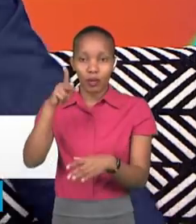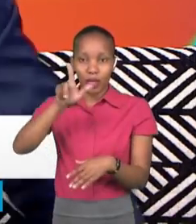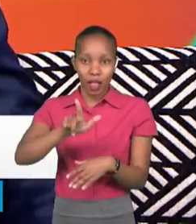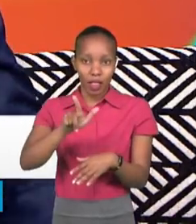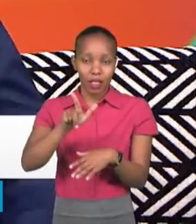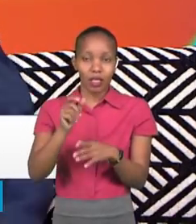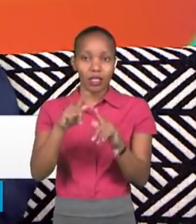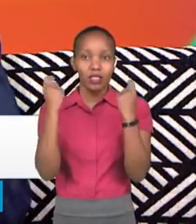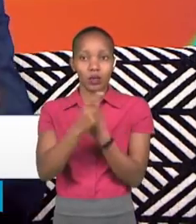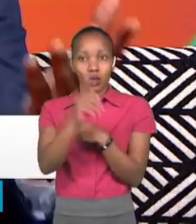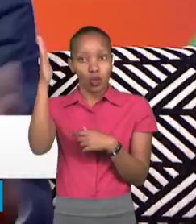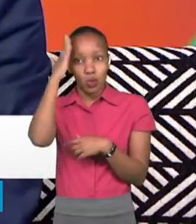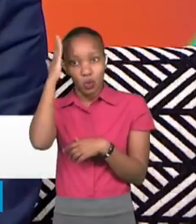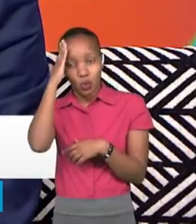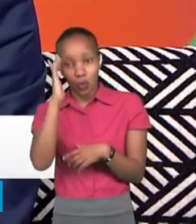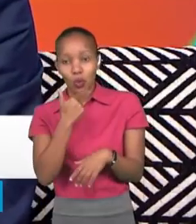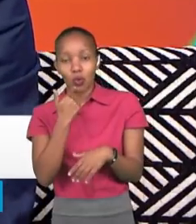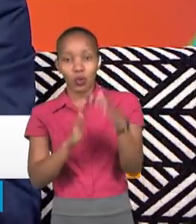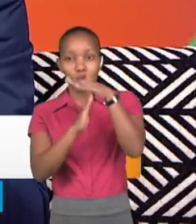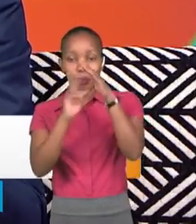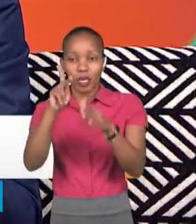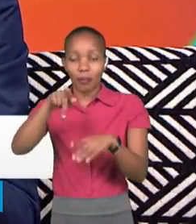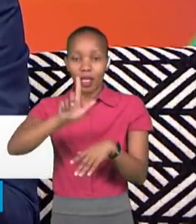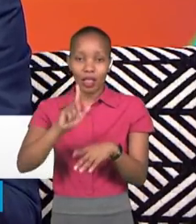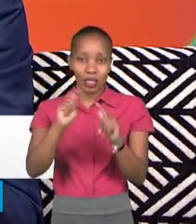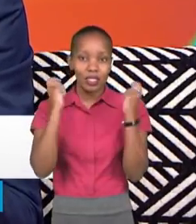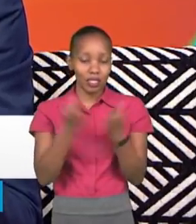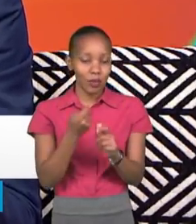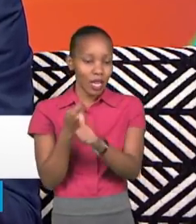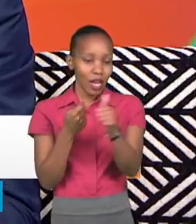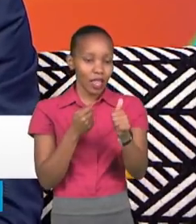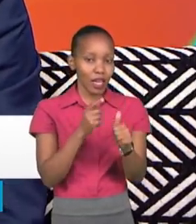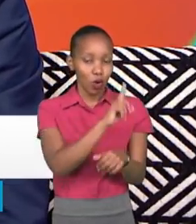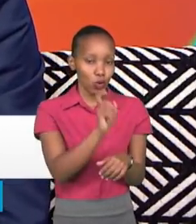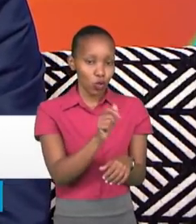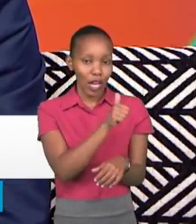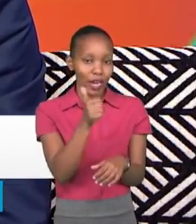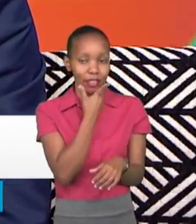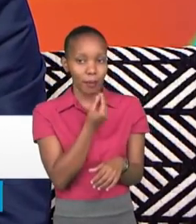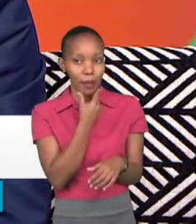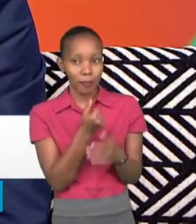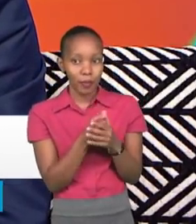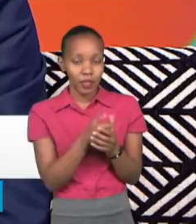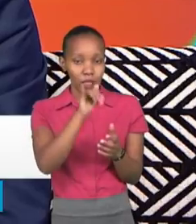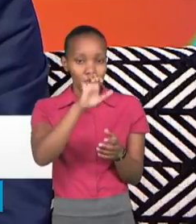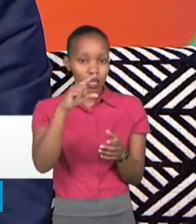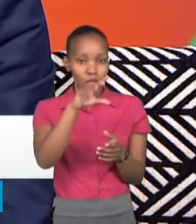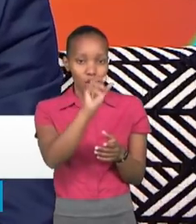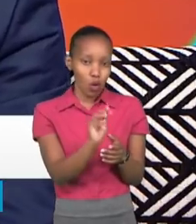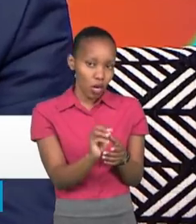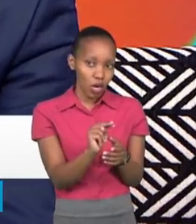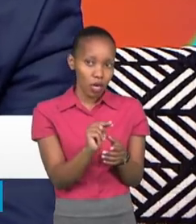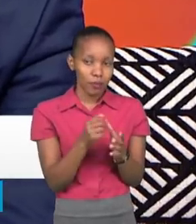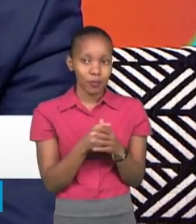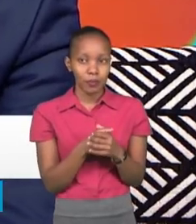for yourself, you know who top KPL teams are. Our question here from a gentleman, Yegon Emmanuel,